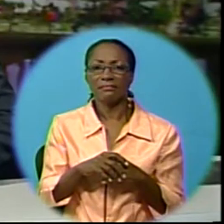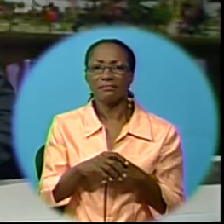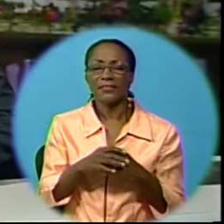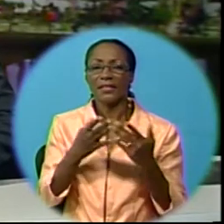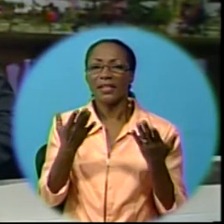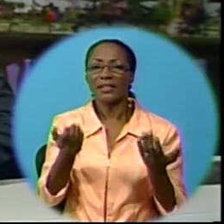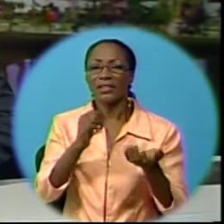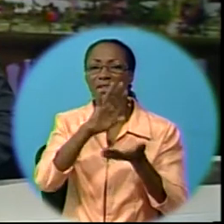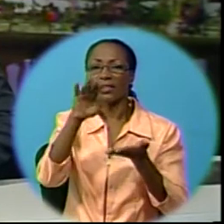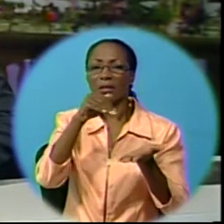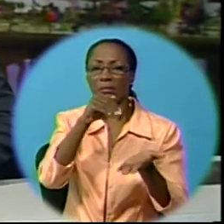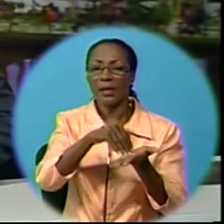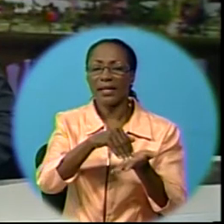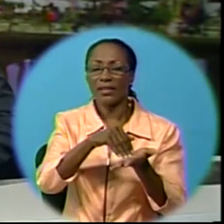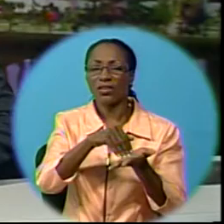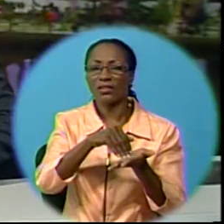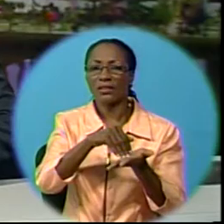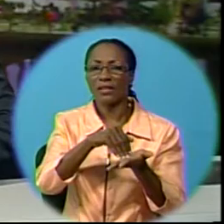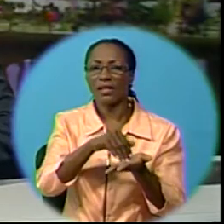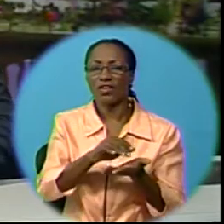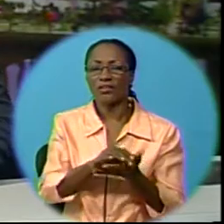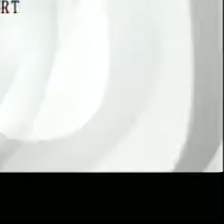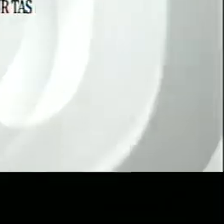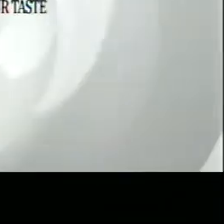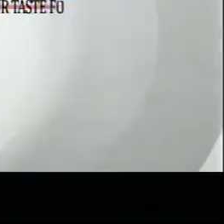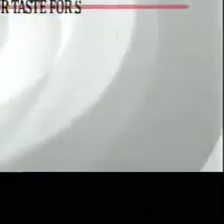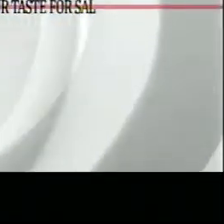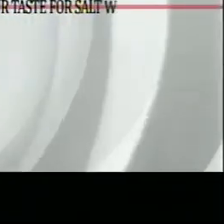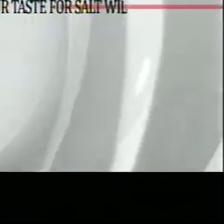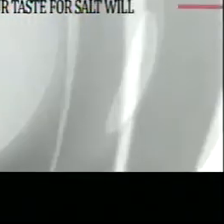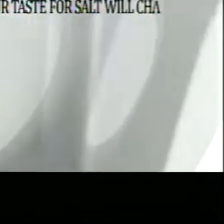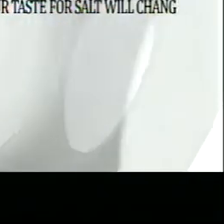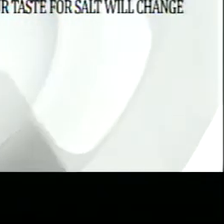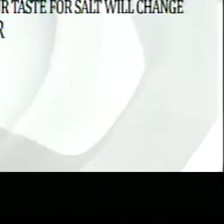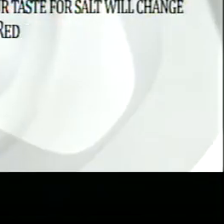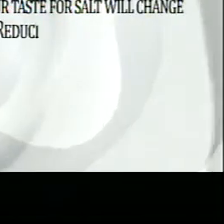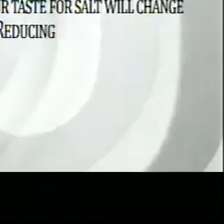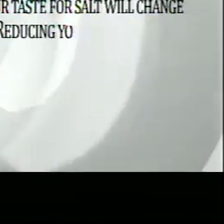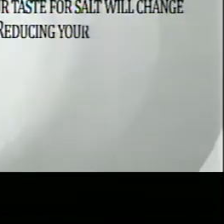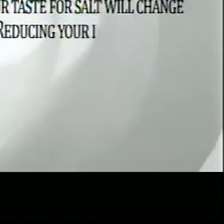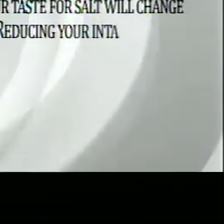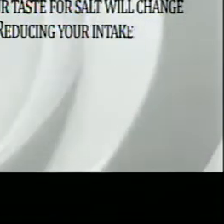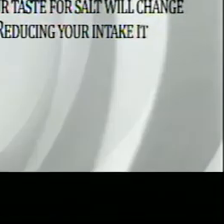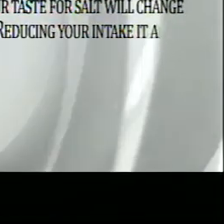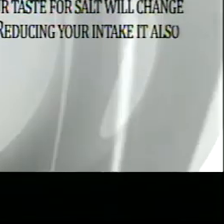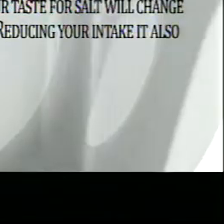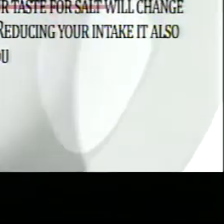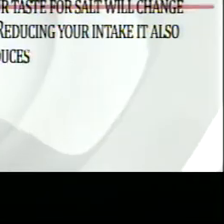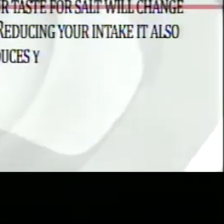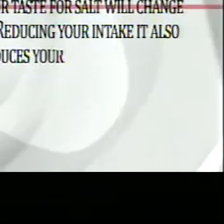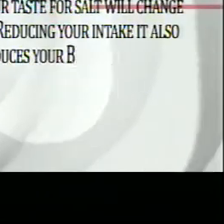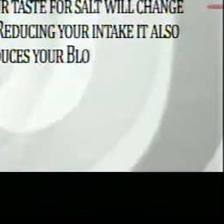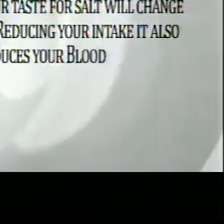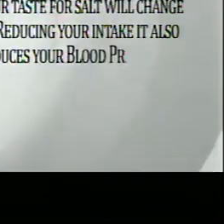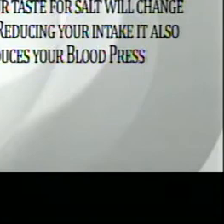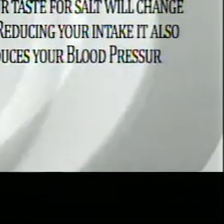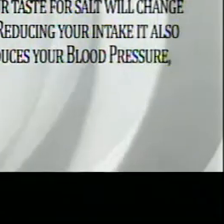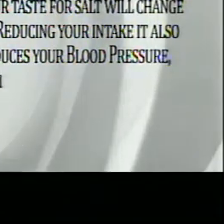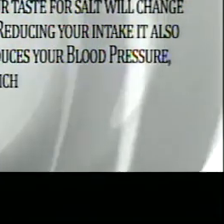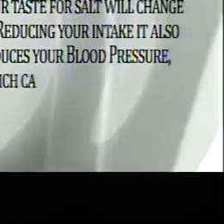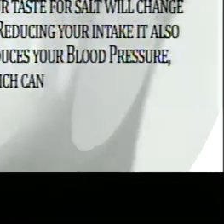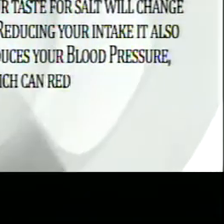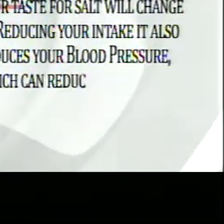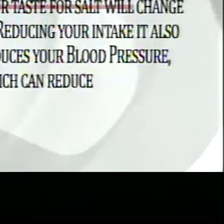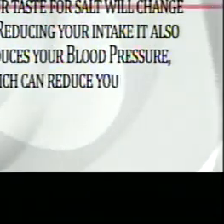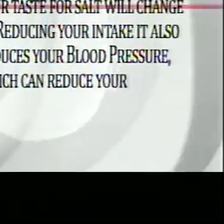here's a tip from the Coverley Medical Center. Your taste for salt will change by reducing your intake. It also reduces your blood